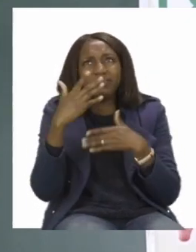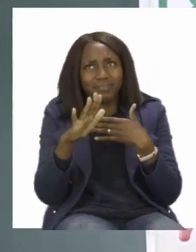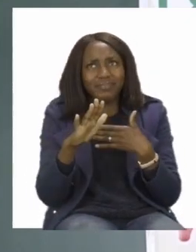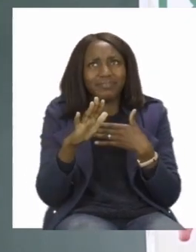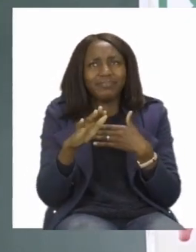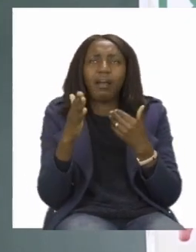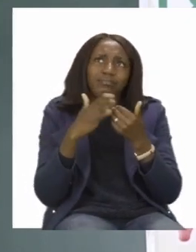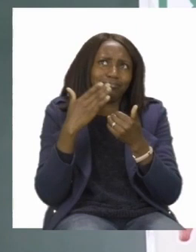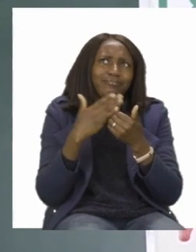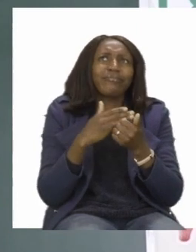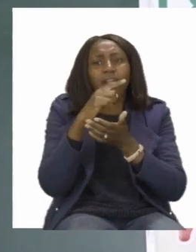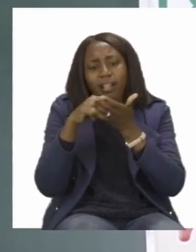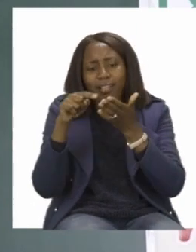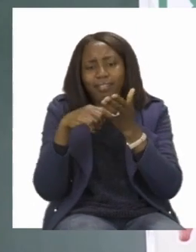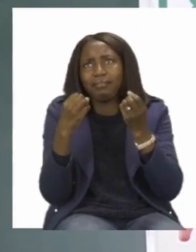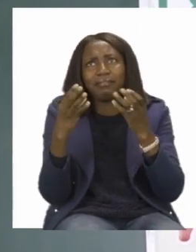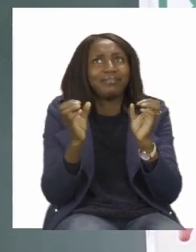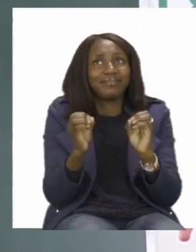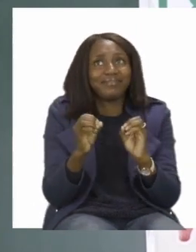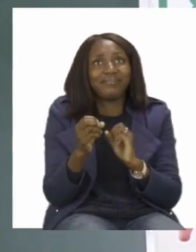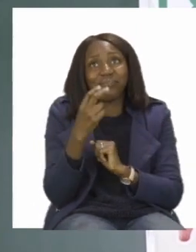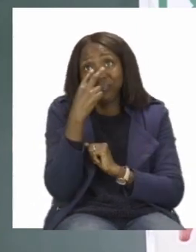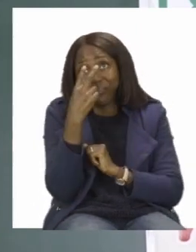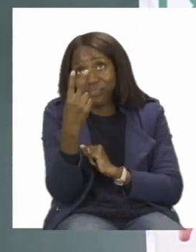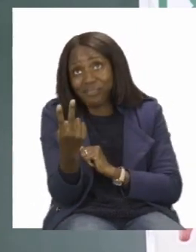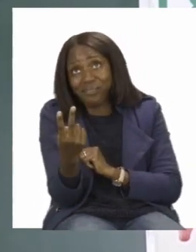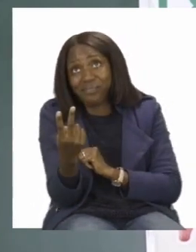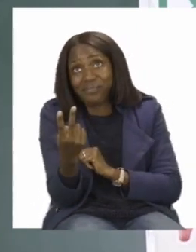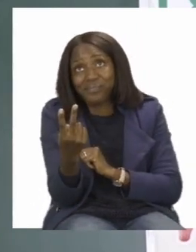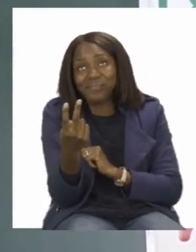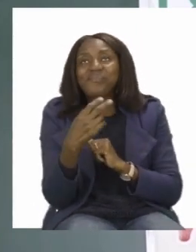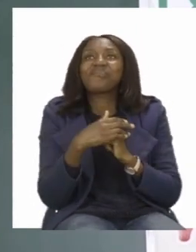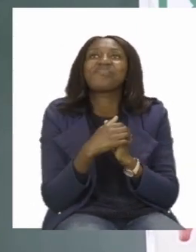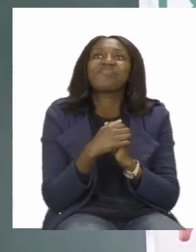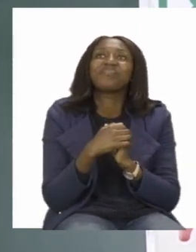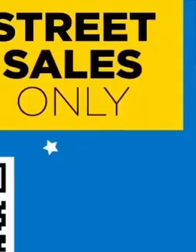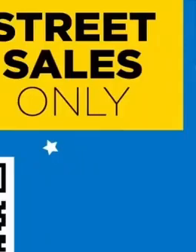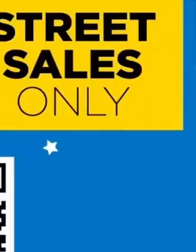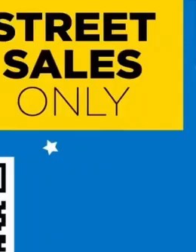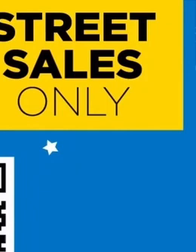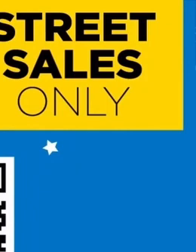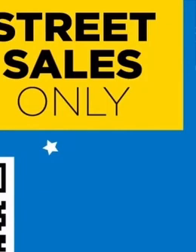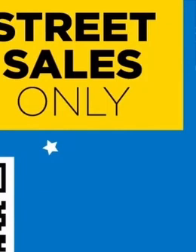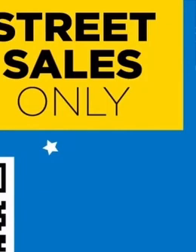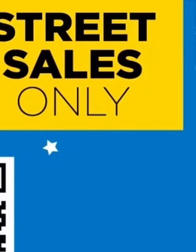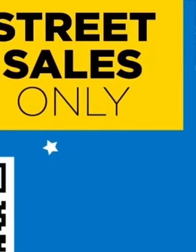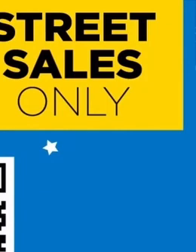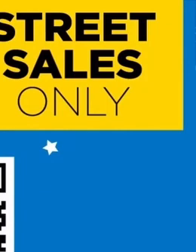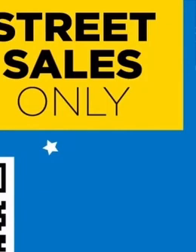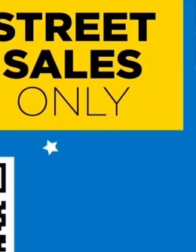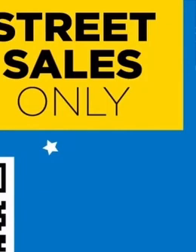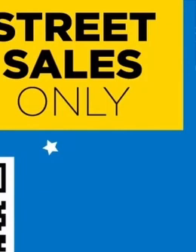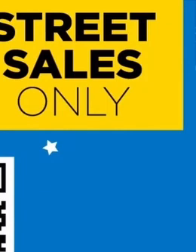very few mistakes. I'll see you when you're done after the advert break. Follow us on MyZone